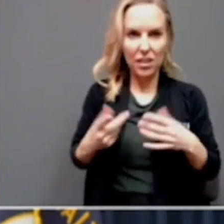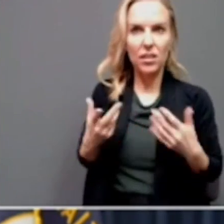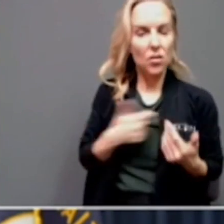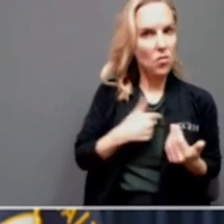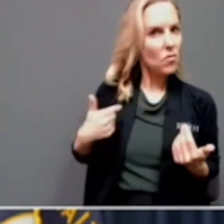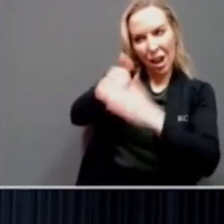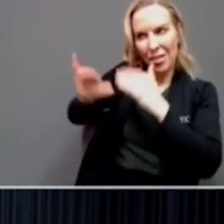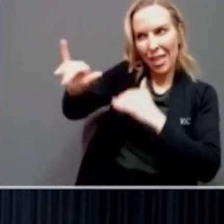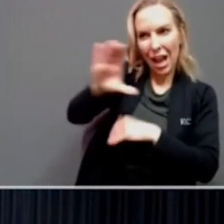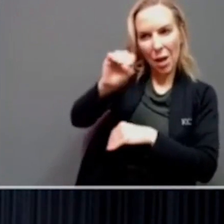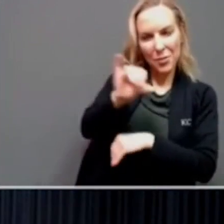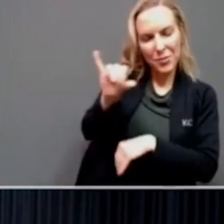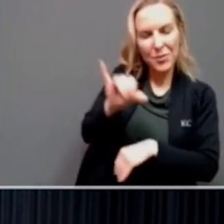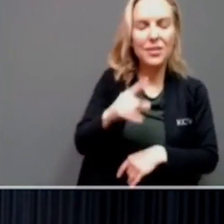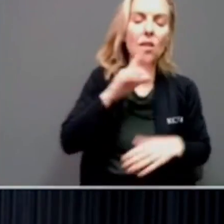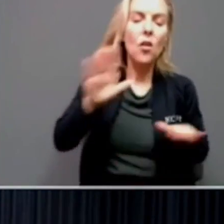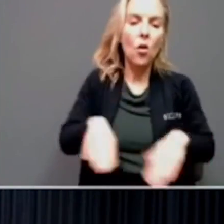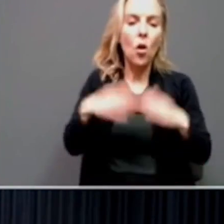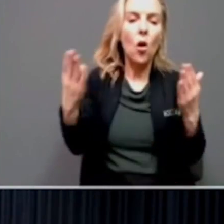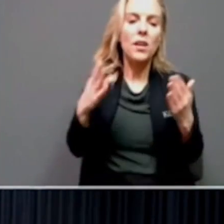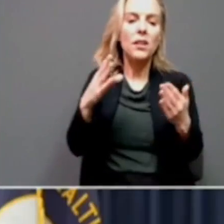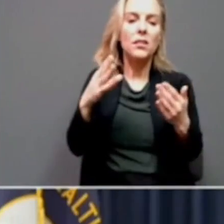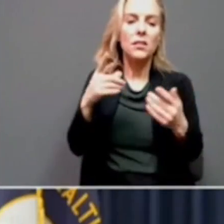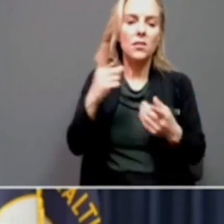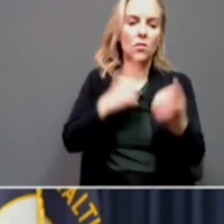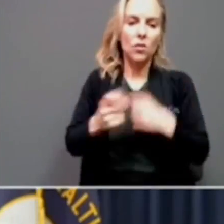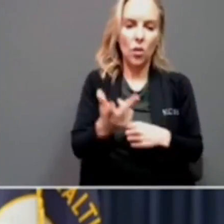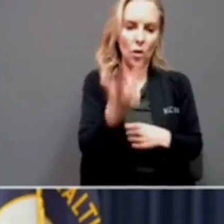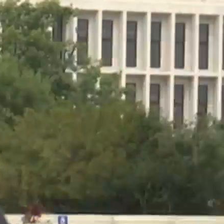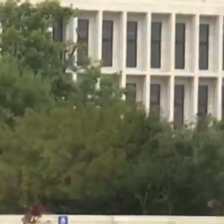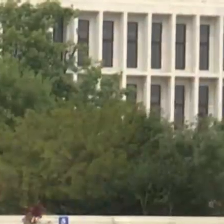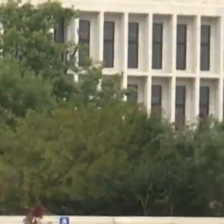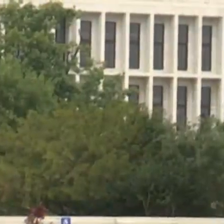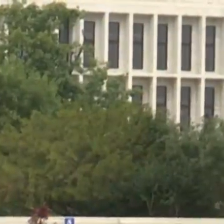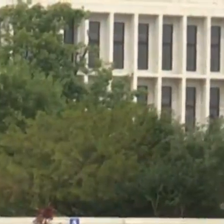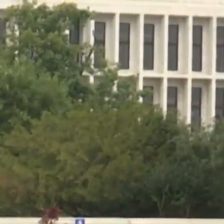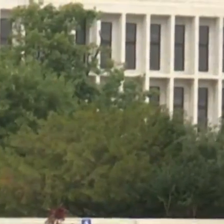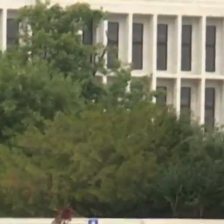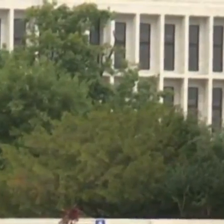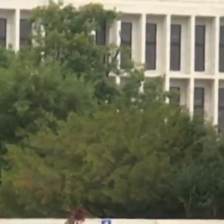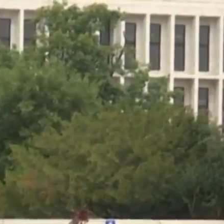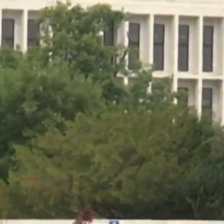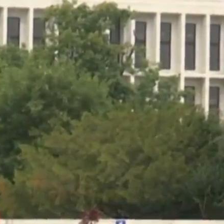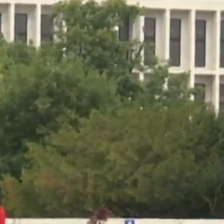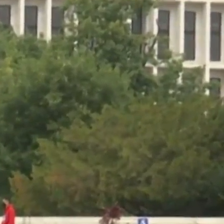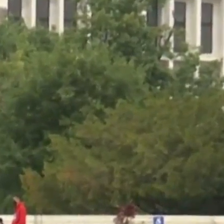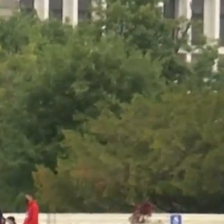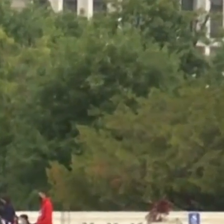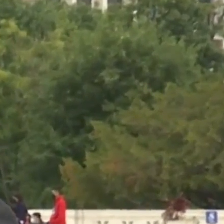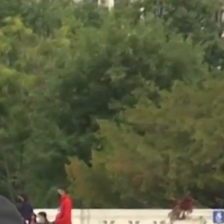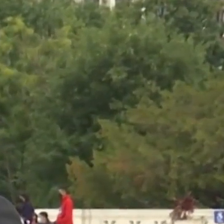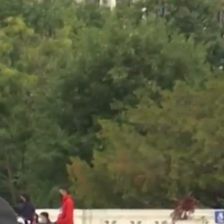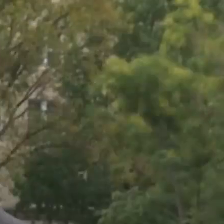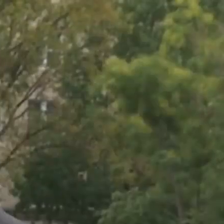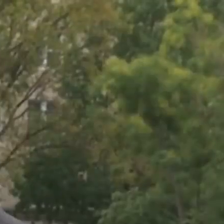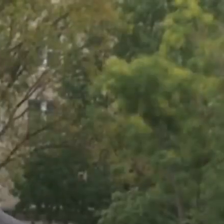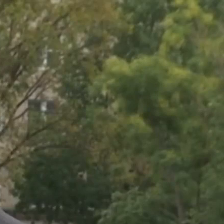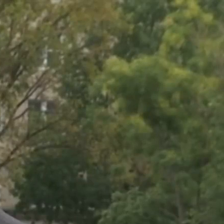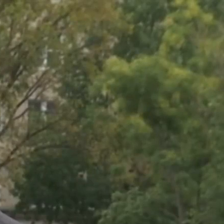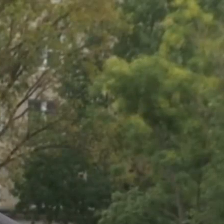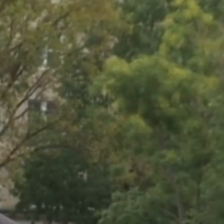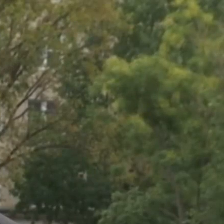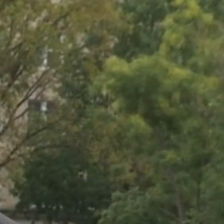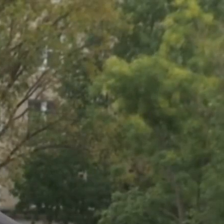incredible pace. Governor Beshear was asked follow-up questions regarding Attorney General Daniel Cameron's alleged violation